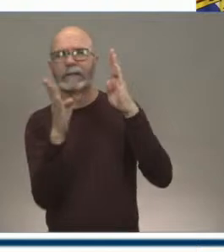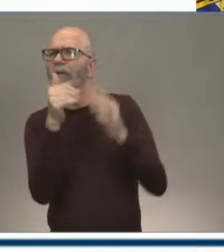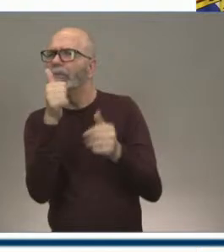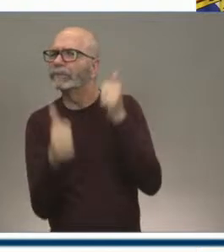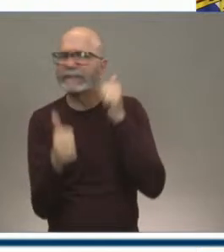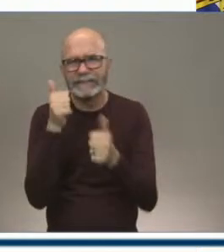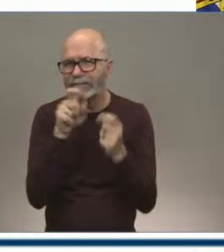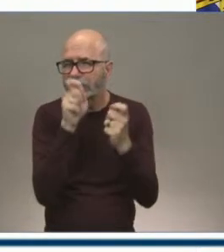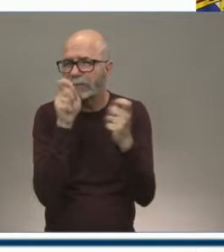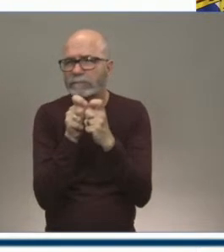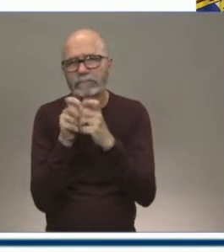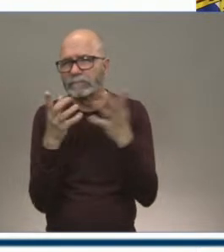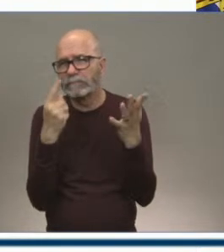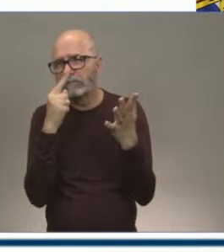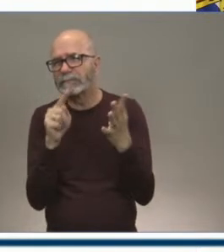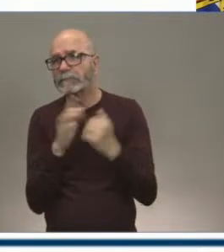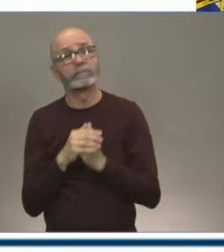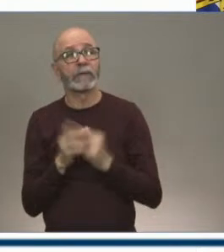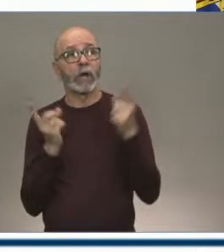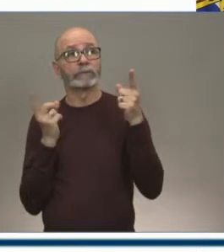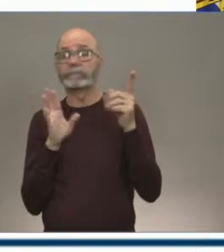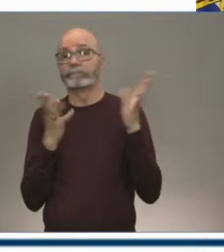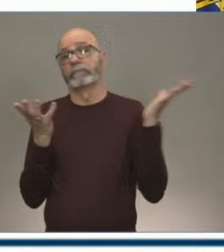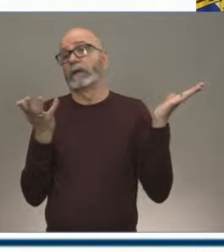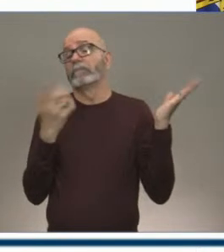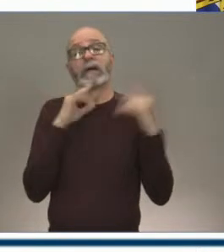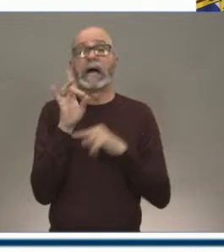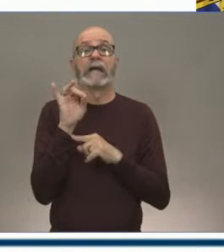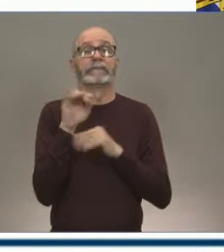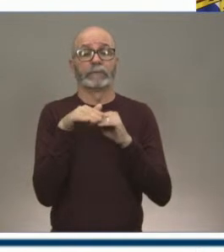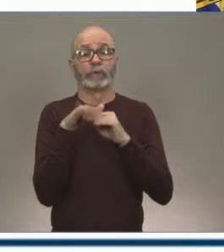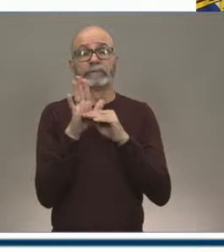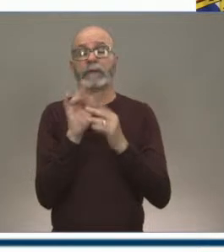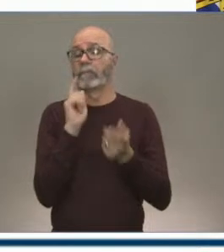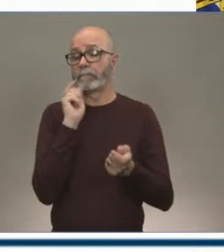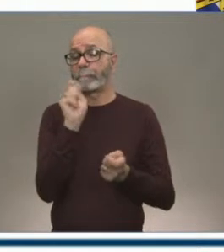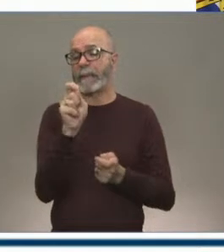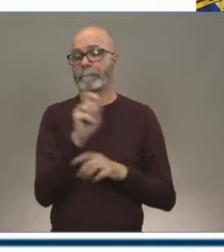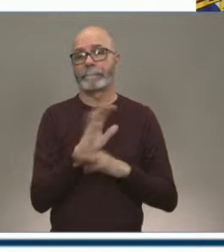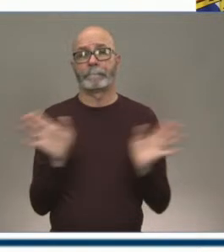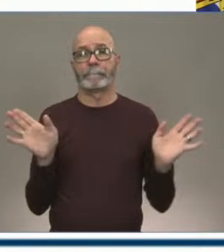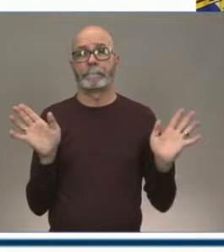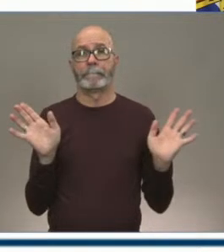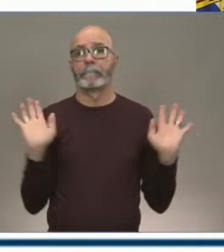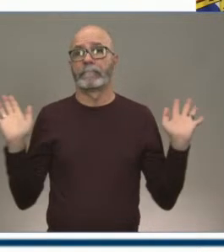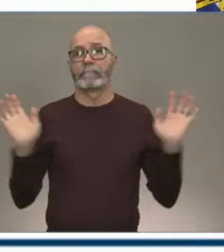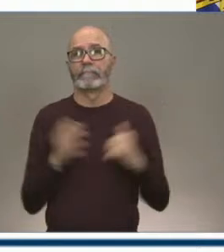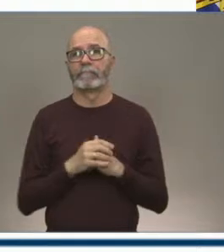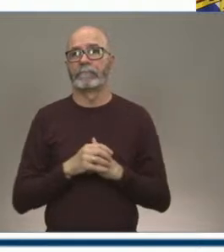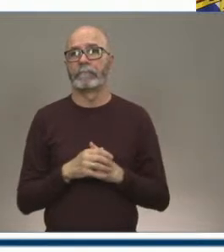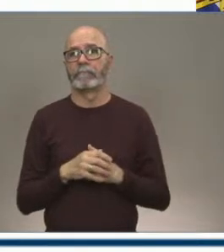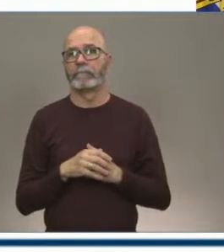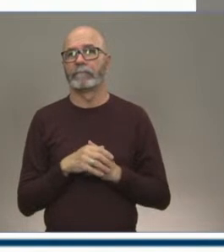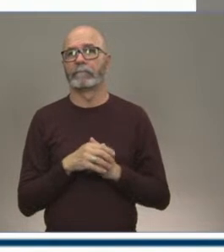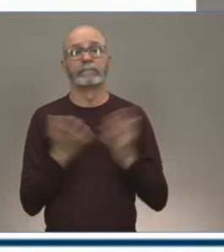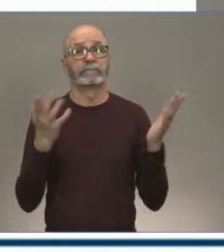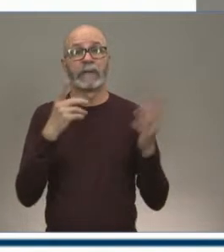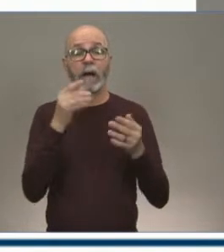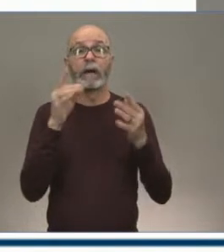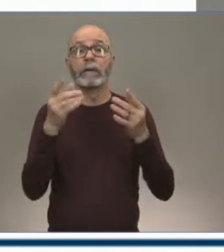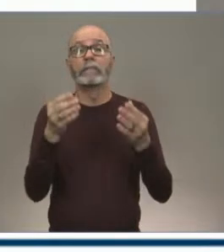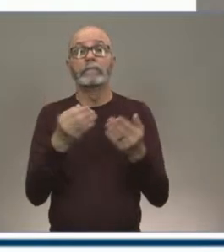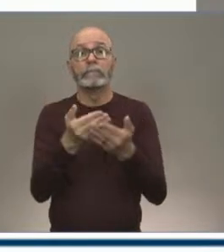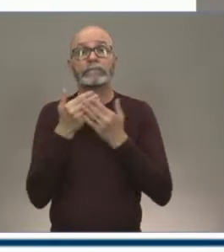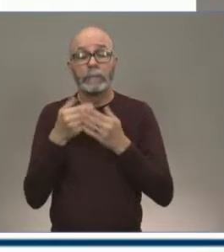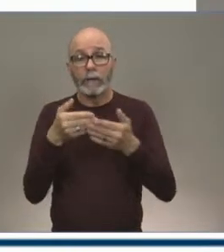it just going to be kind of a straightforward statistical, go by the birth date sort of thing? It's your birthday, make an appointment. It's